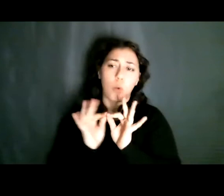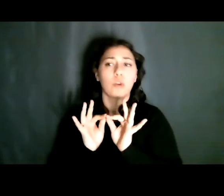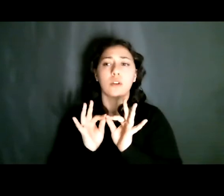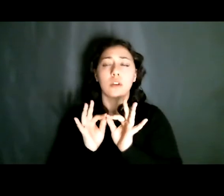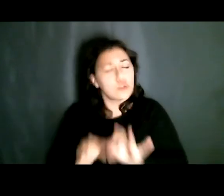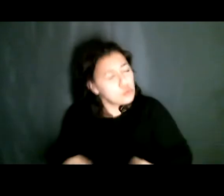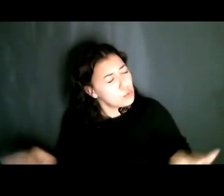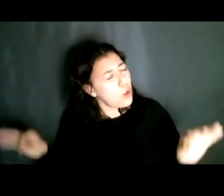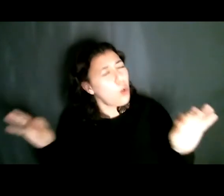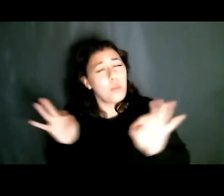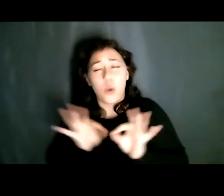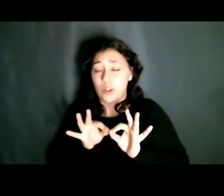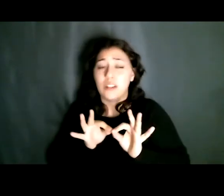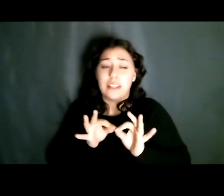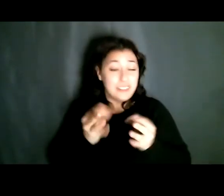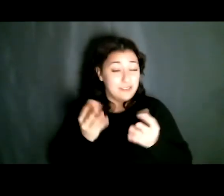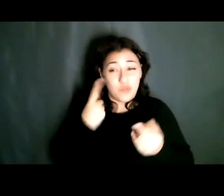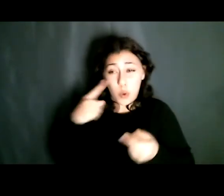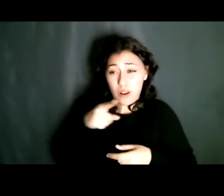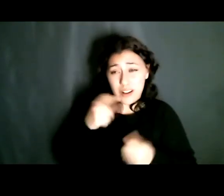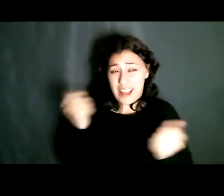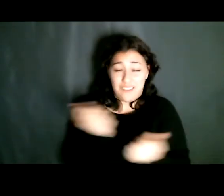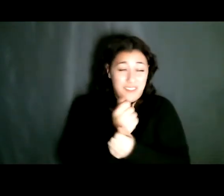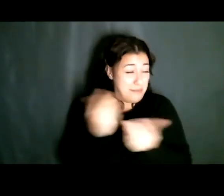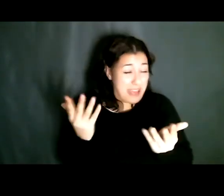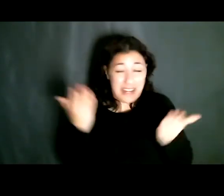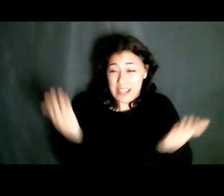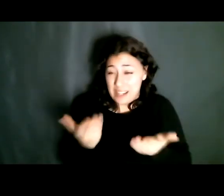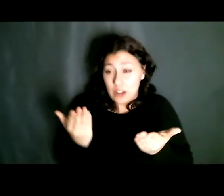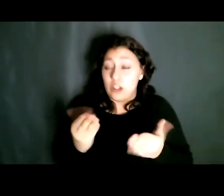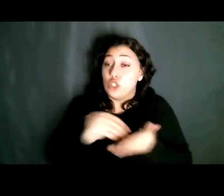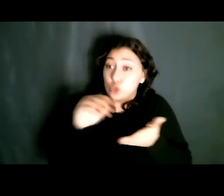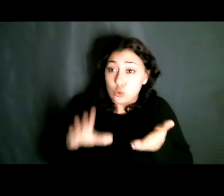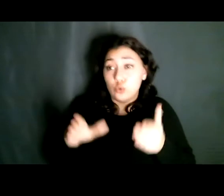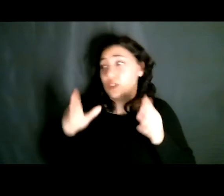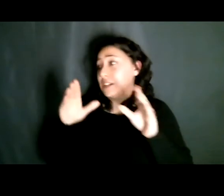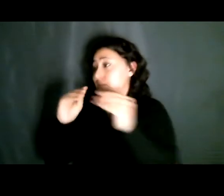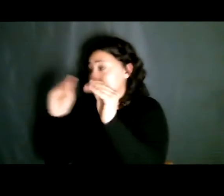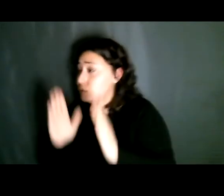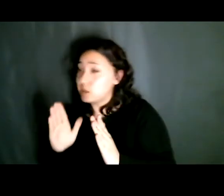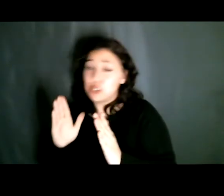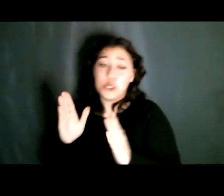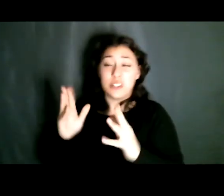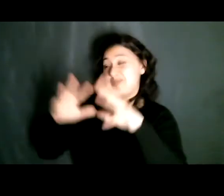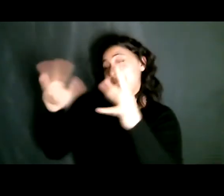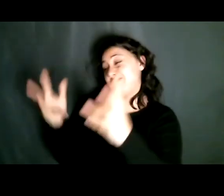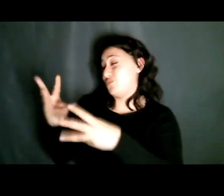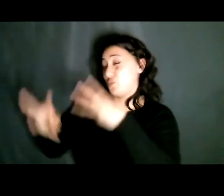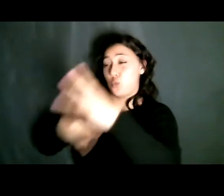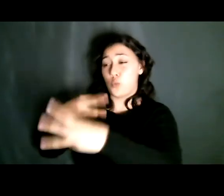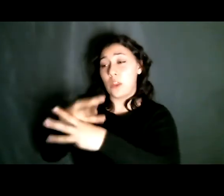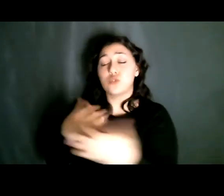other time. So I want to thank you for your contributions. I want to thank you for making Brown the extraordinary